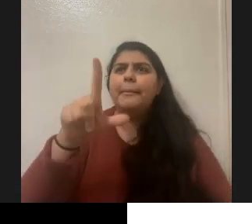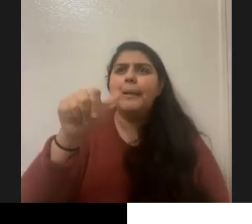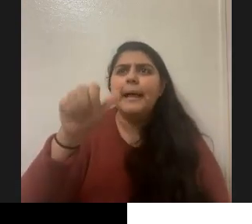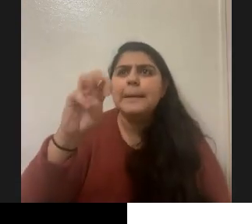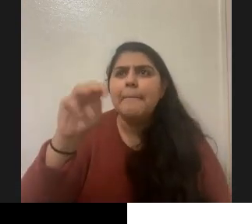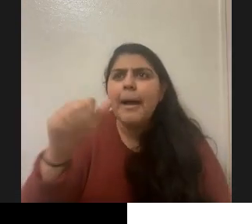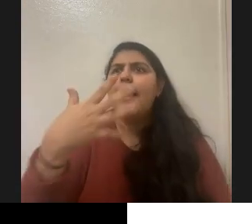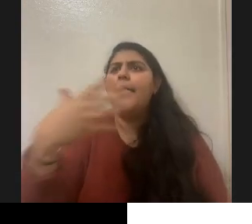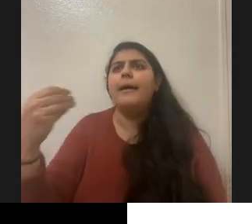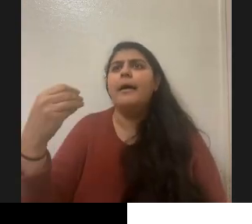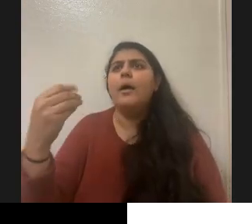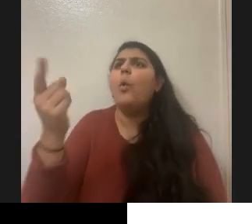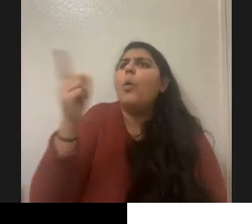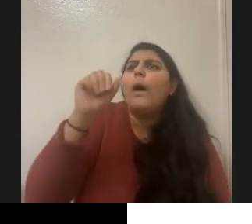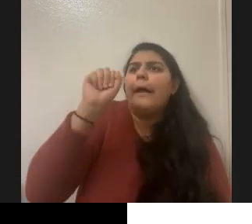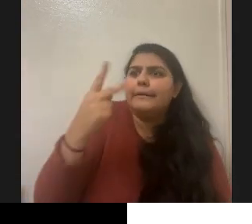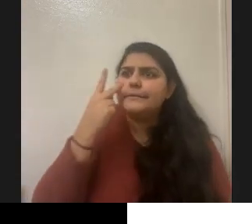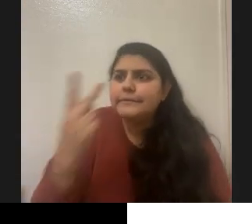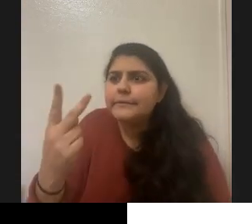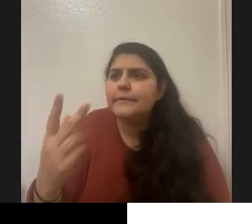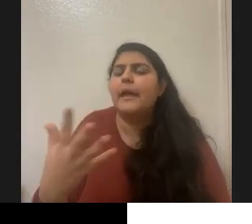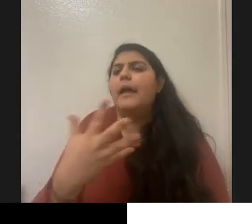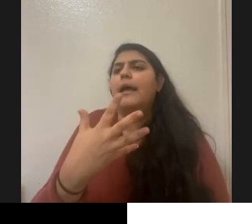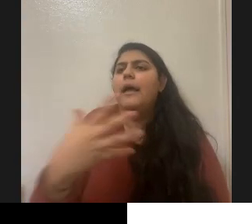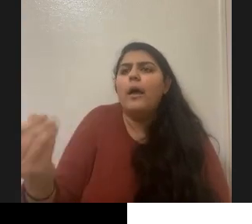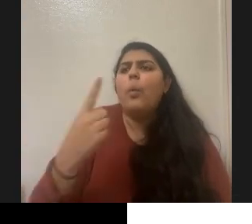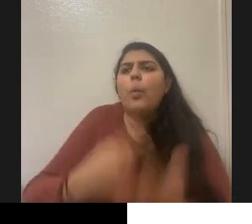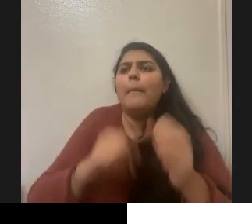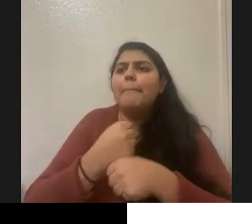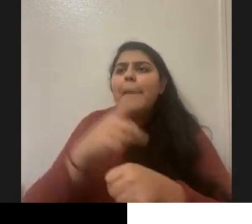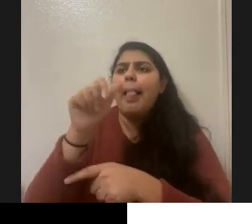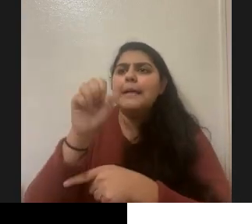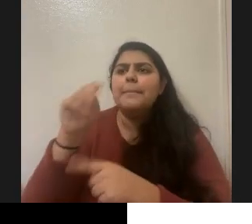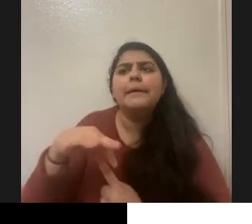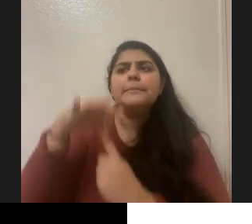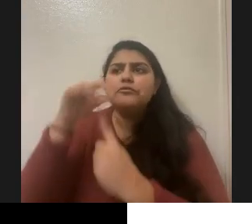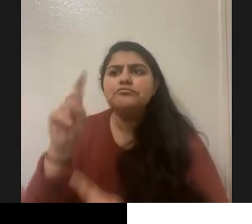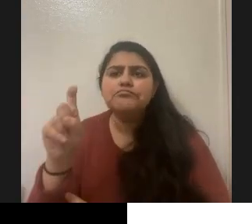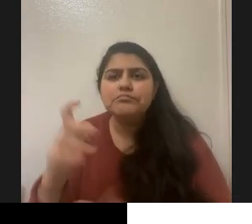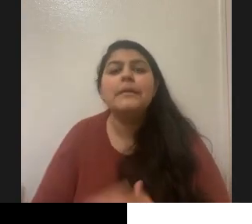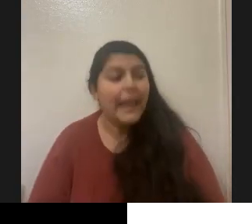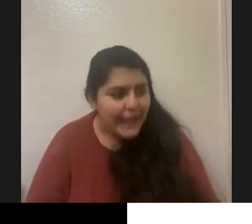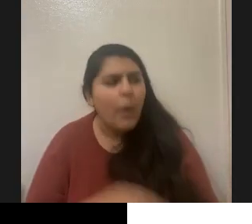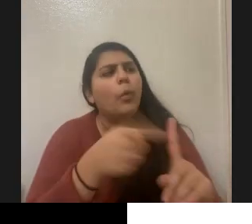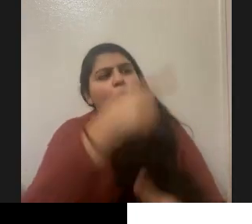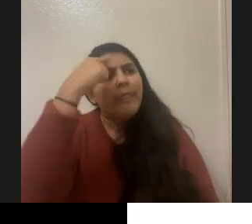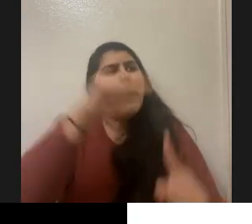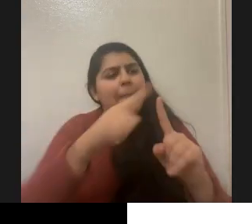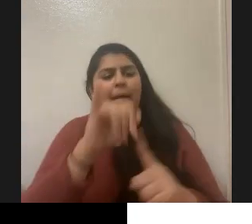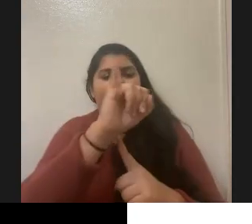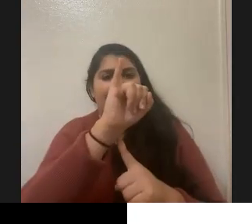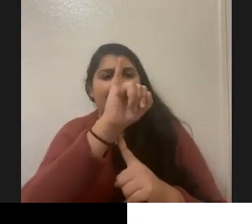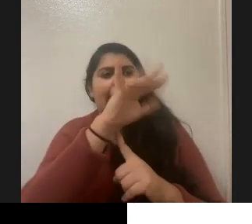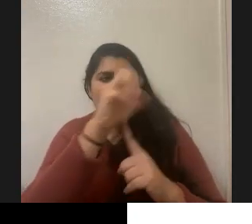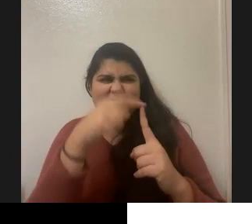where we might encounter it, and like what makes it special? Yeah, so if you think about the states of matter, you got ice, and that's really,